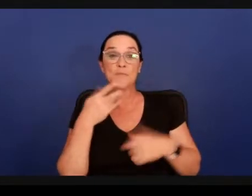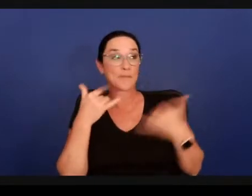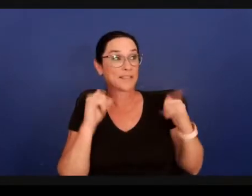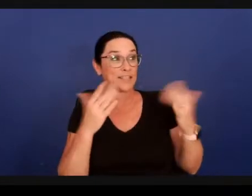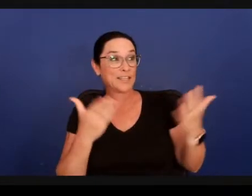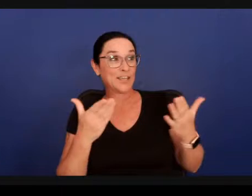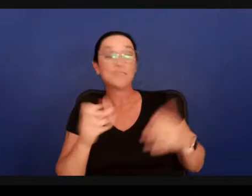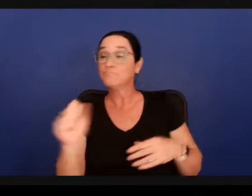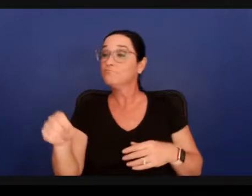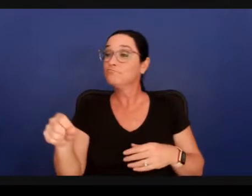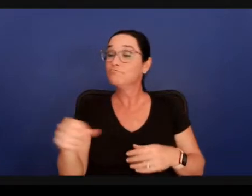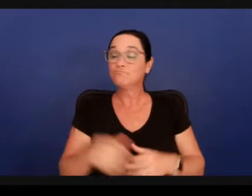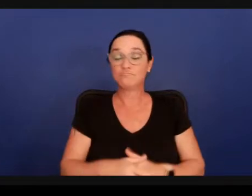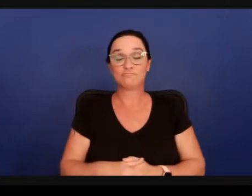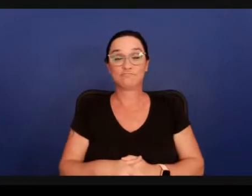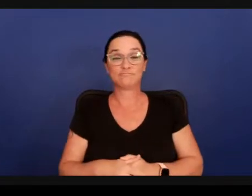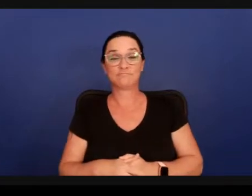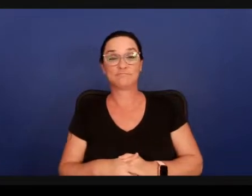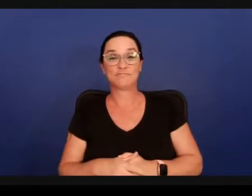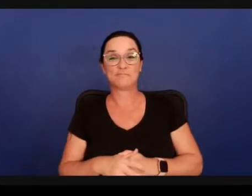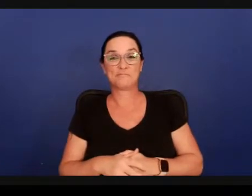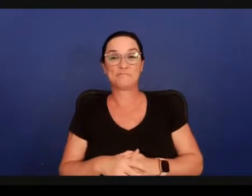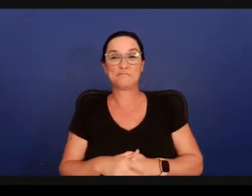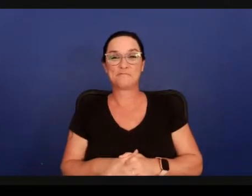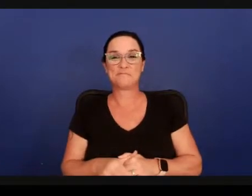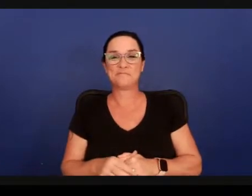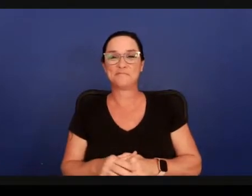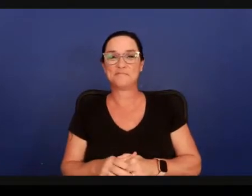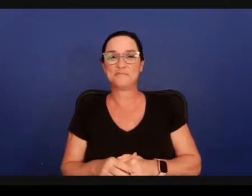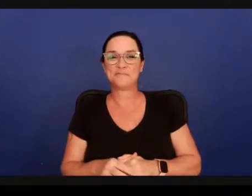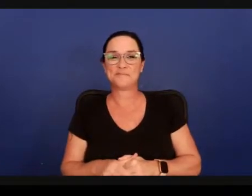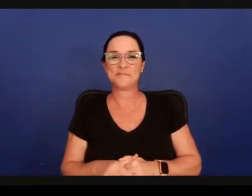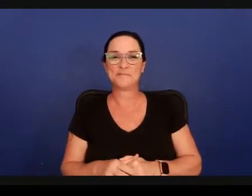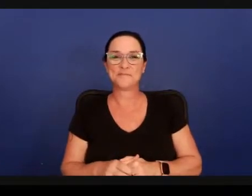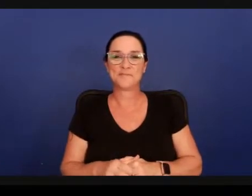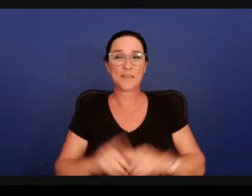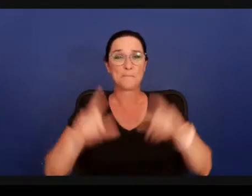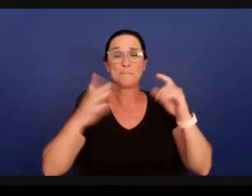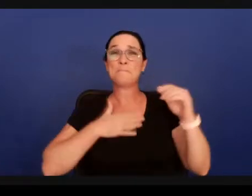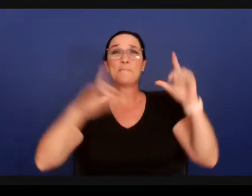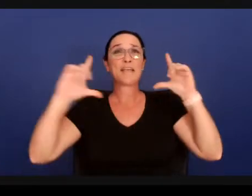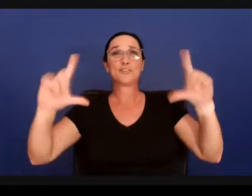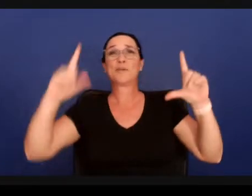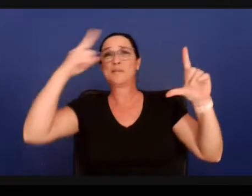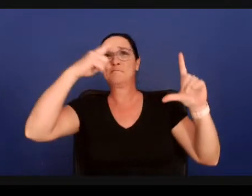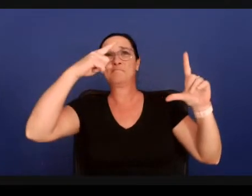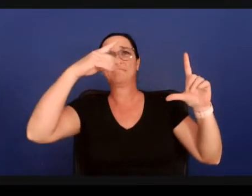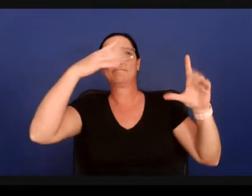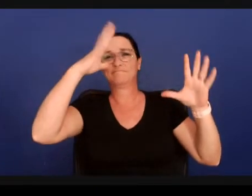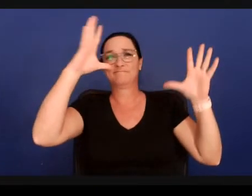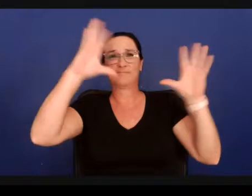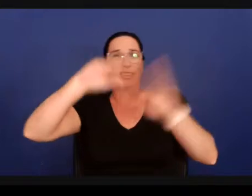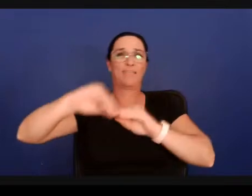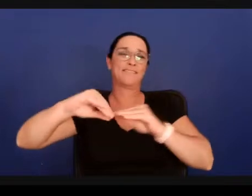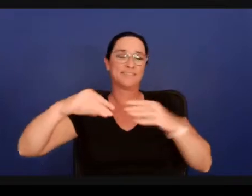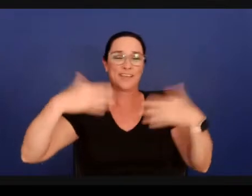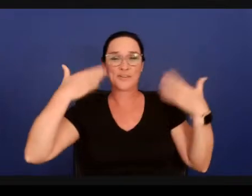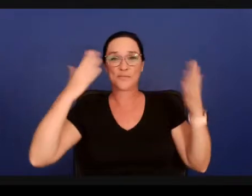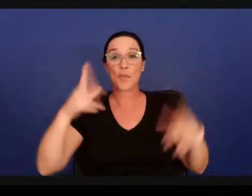Yeah. All right, my screen went blank. So it's pink, big pink area. That's